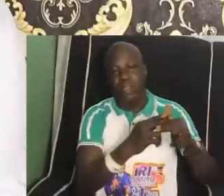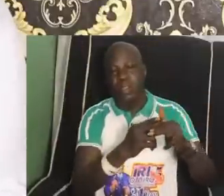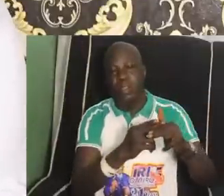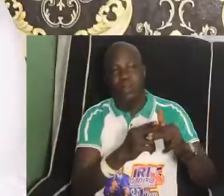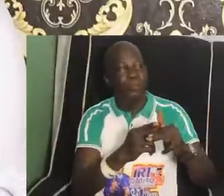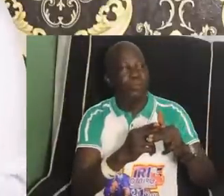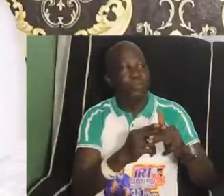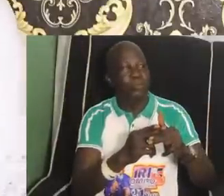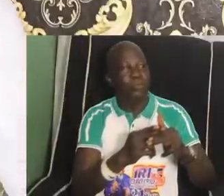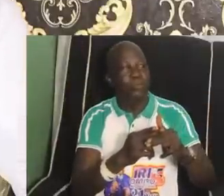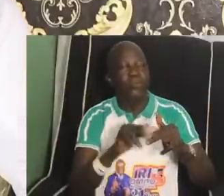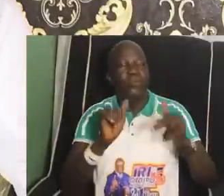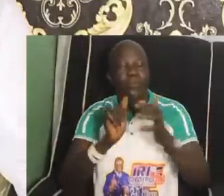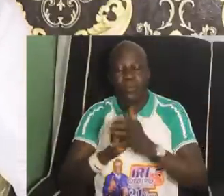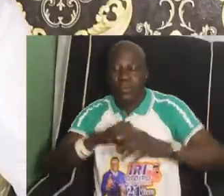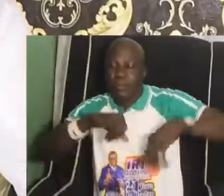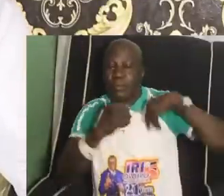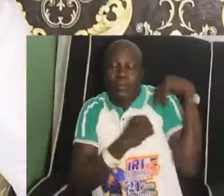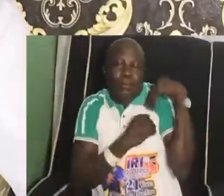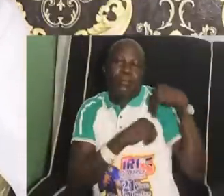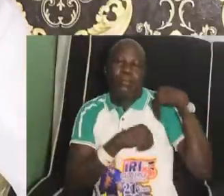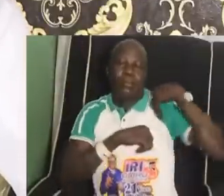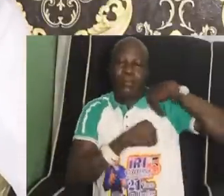Celebrate more. I say, say to say.